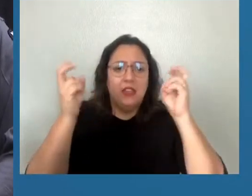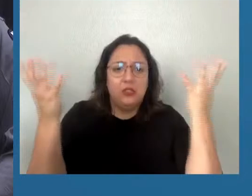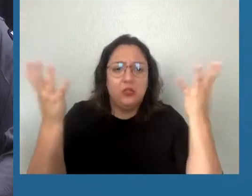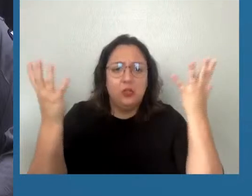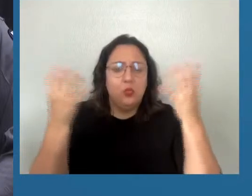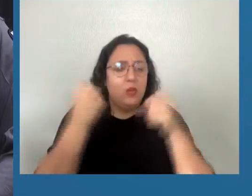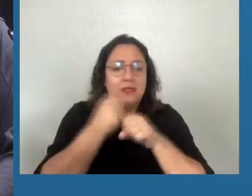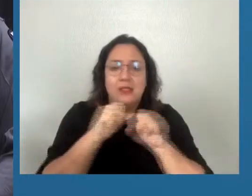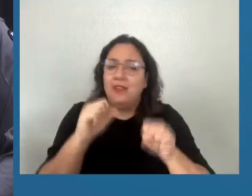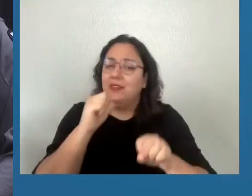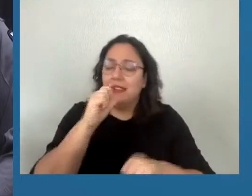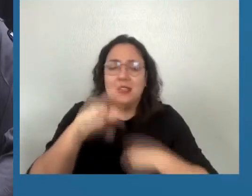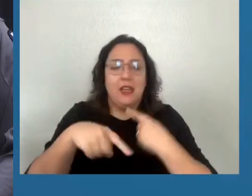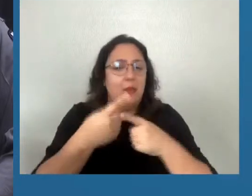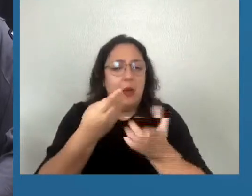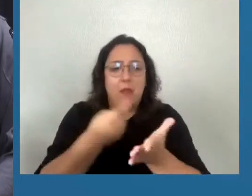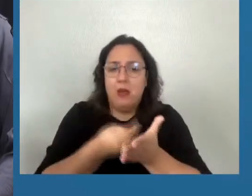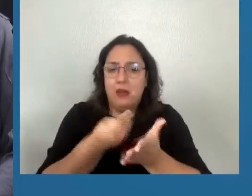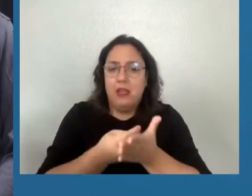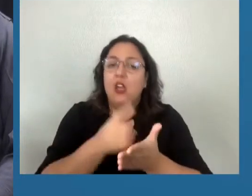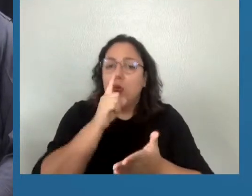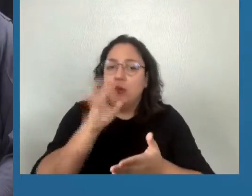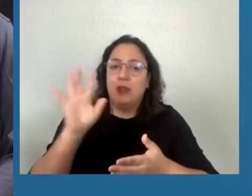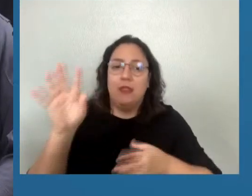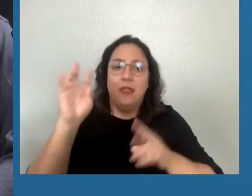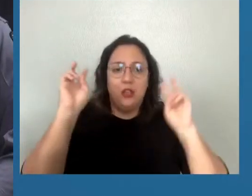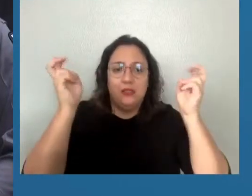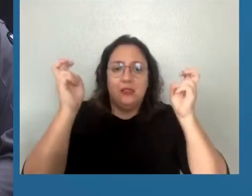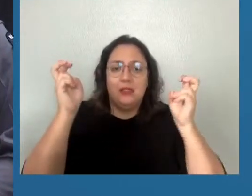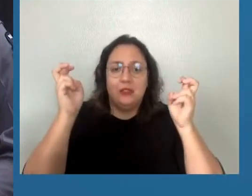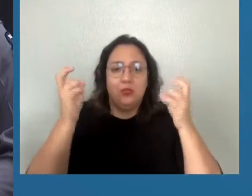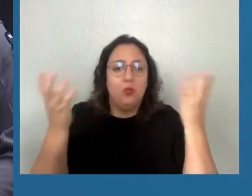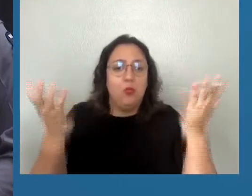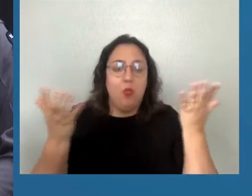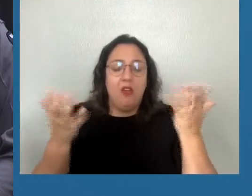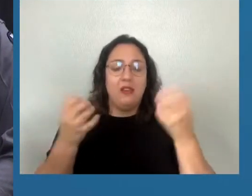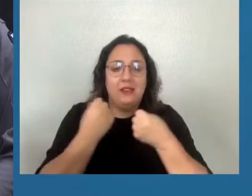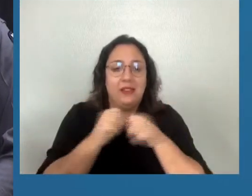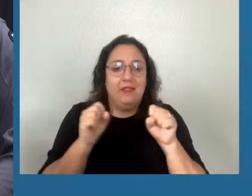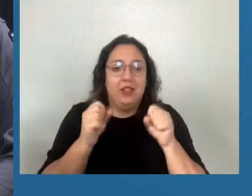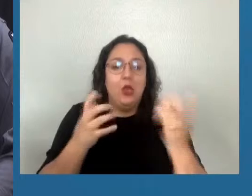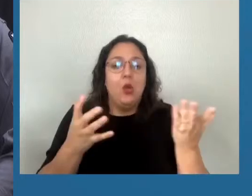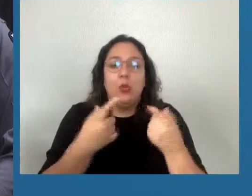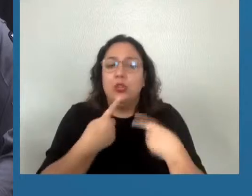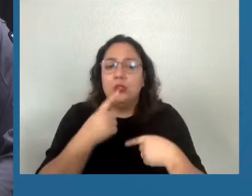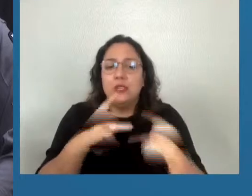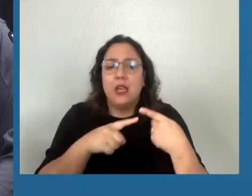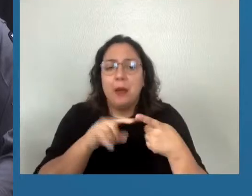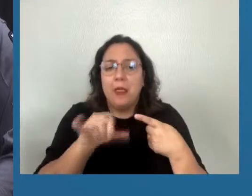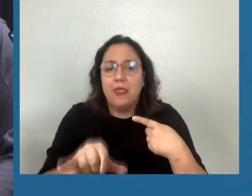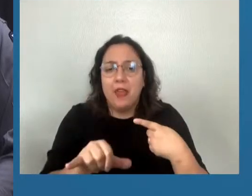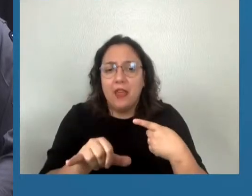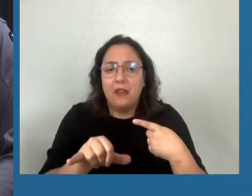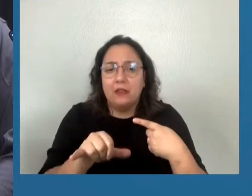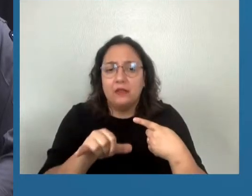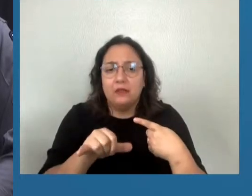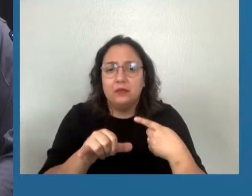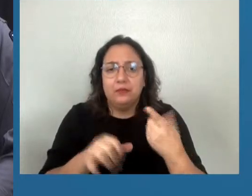it's about safety for them and the inmates. What do you say to that and the fact that they are saying that is what they care about the